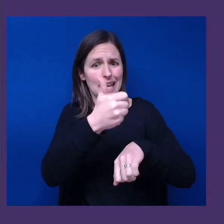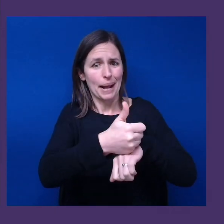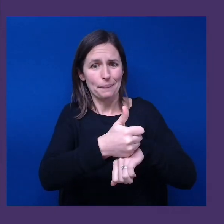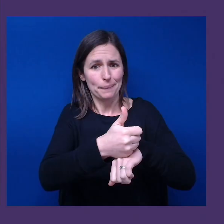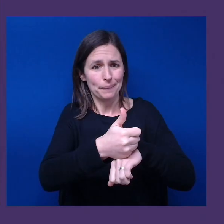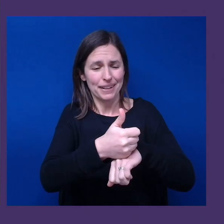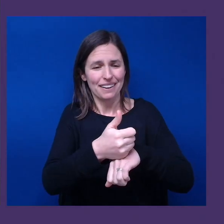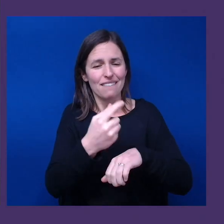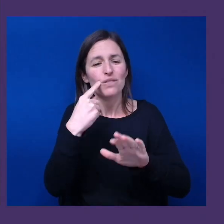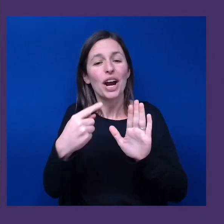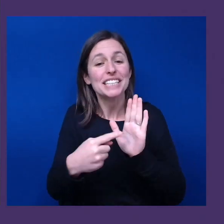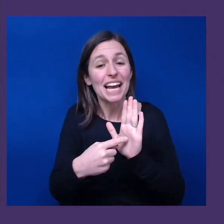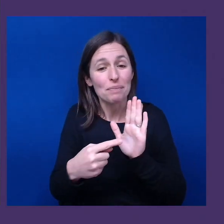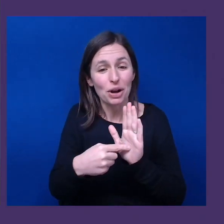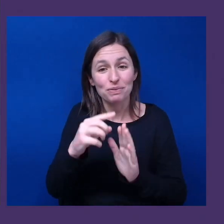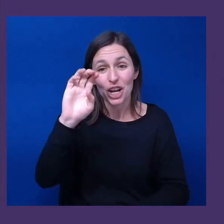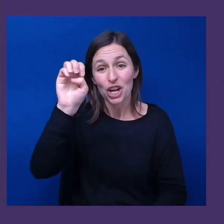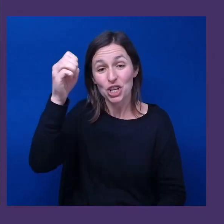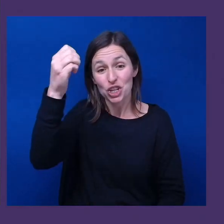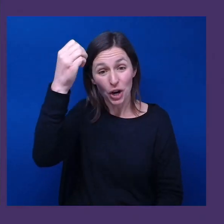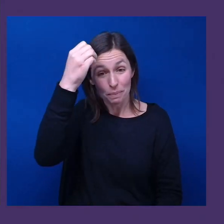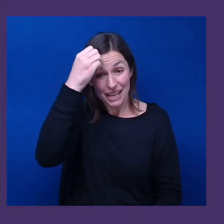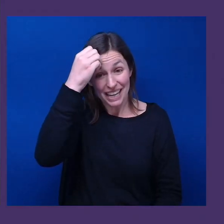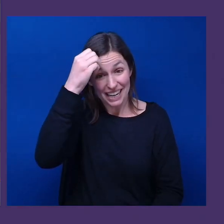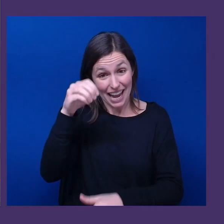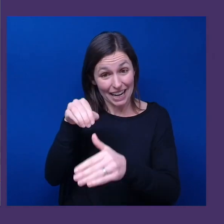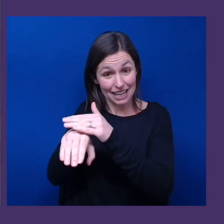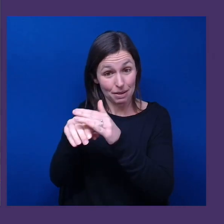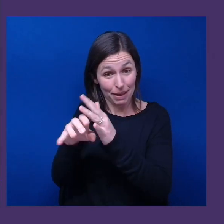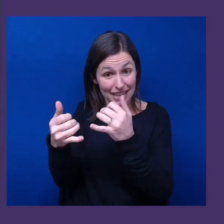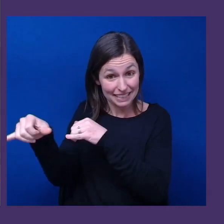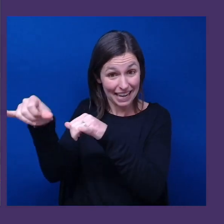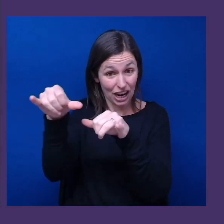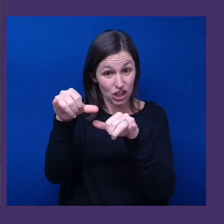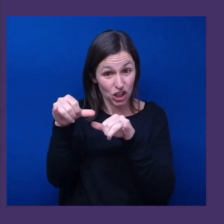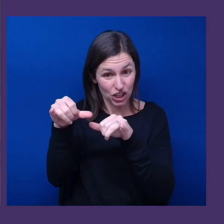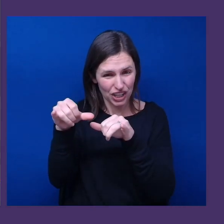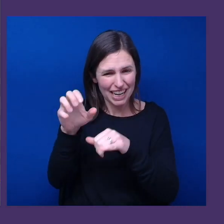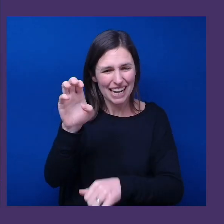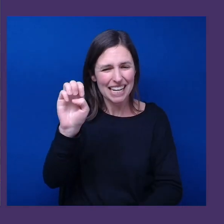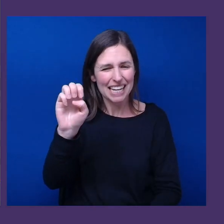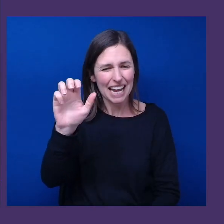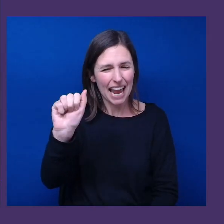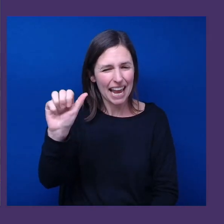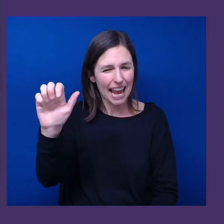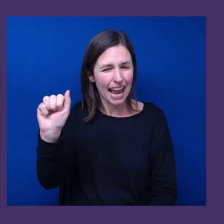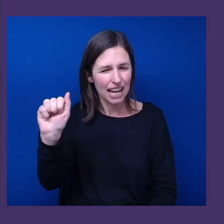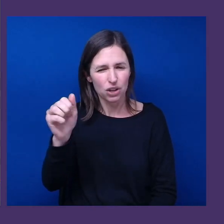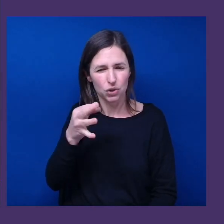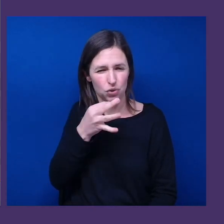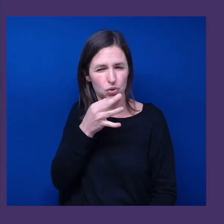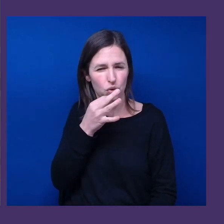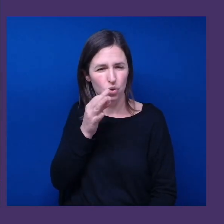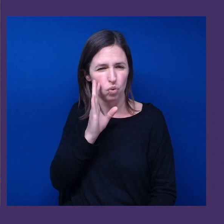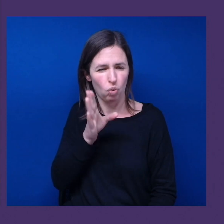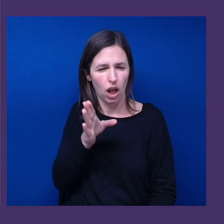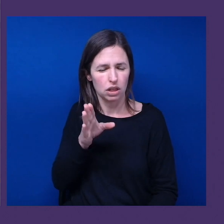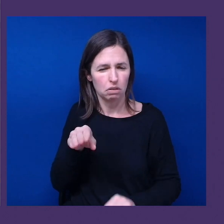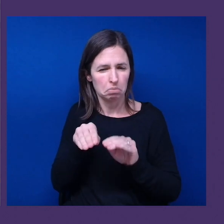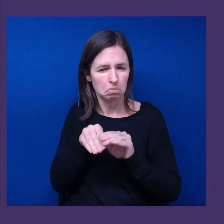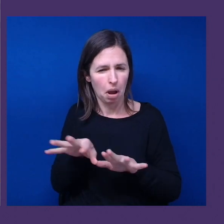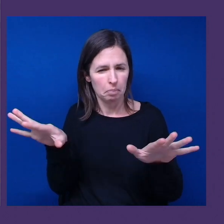European Accessibility Standard, EAA, that will be that everybody need